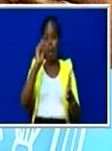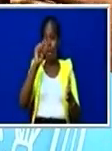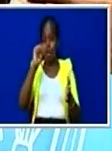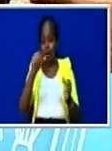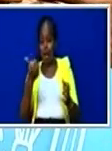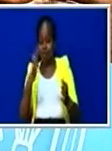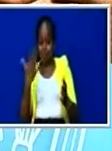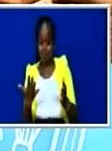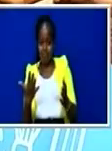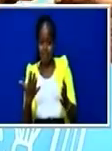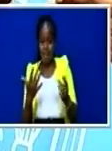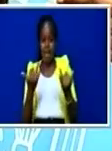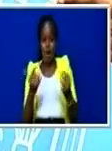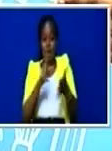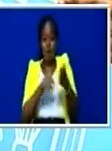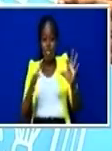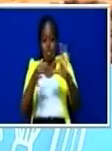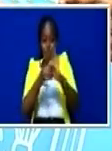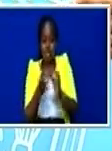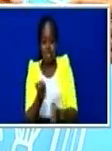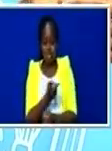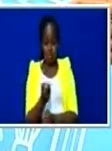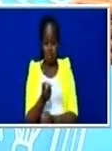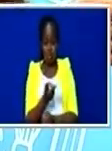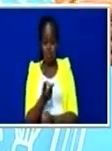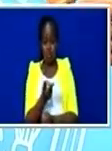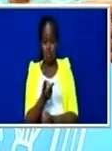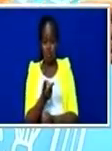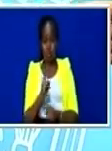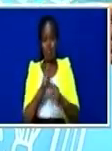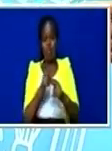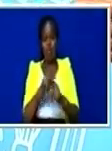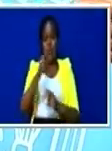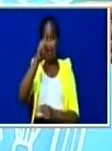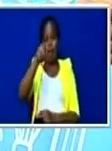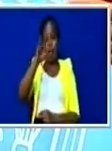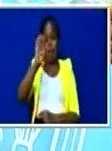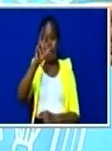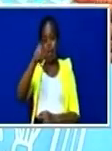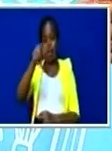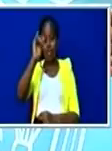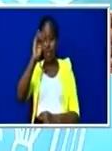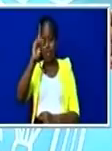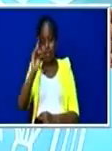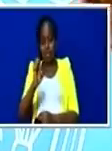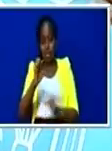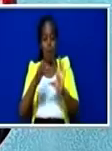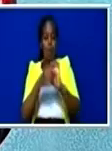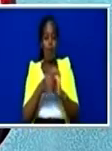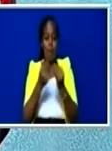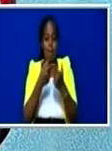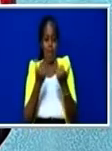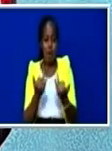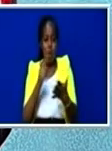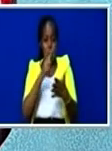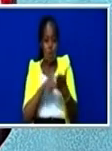This is another another amino acid. The link. So the board that is bond. linking them is what we refer to as a peptide bond. But now But when what the